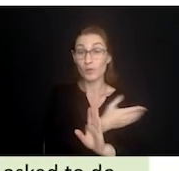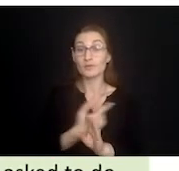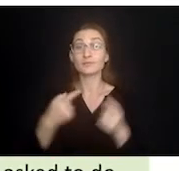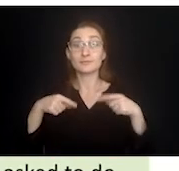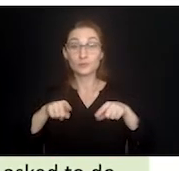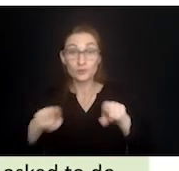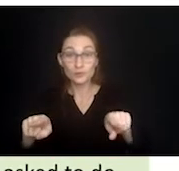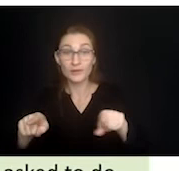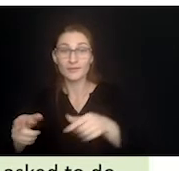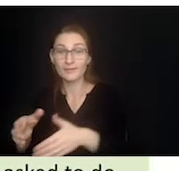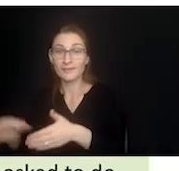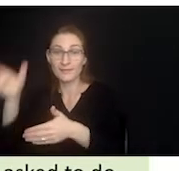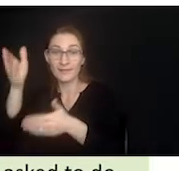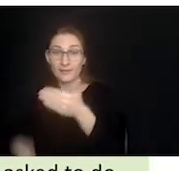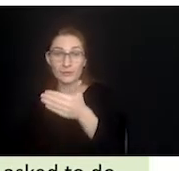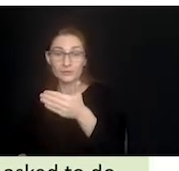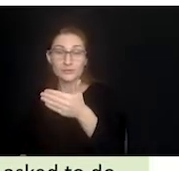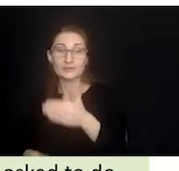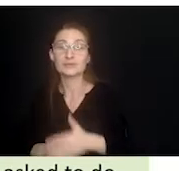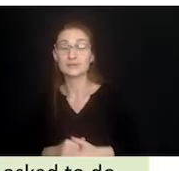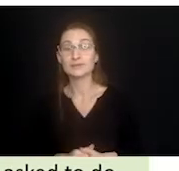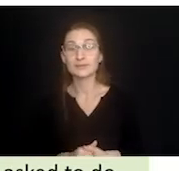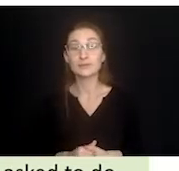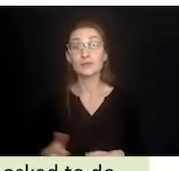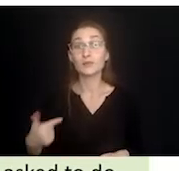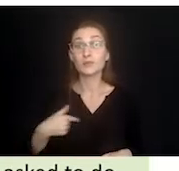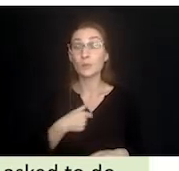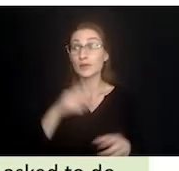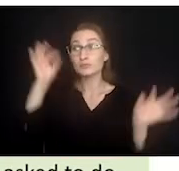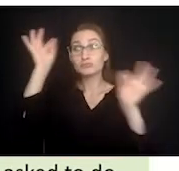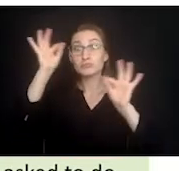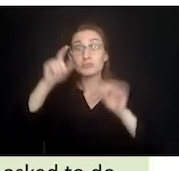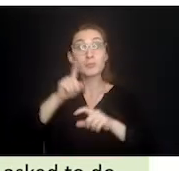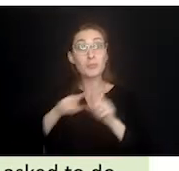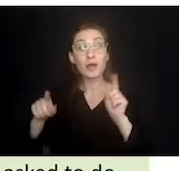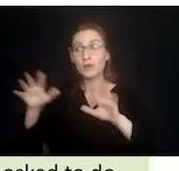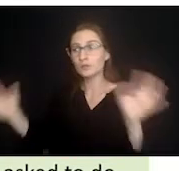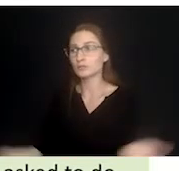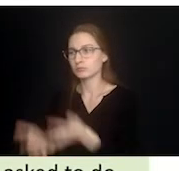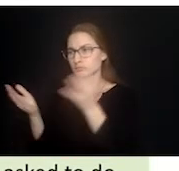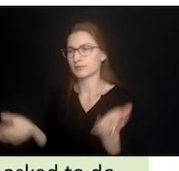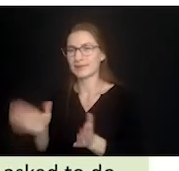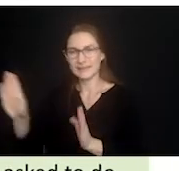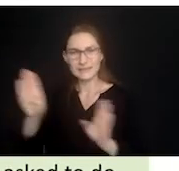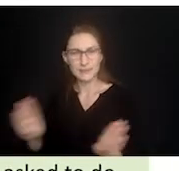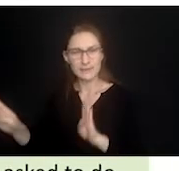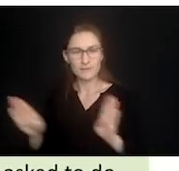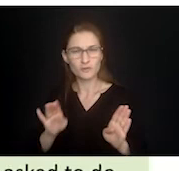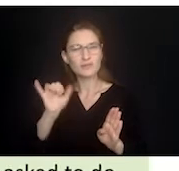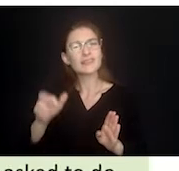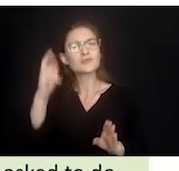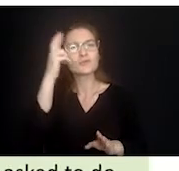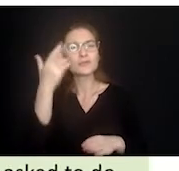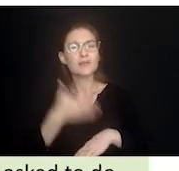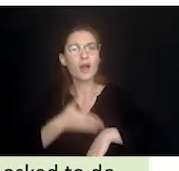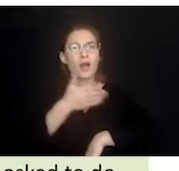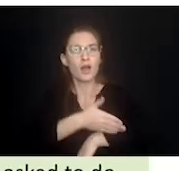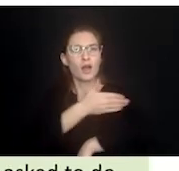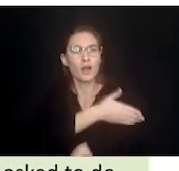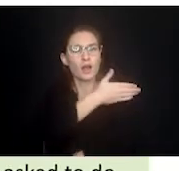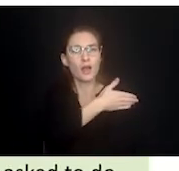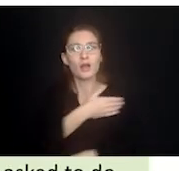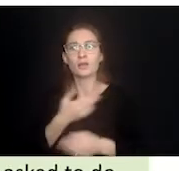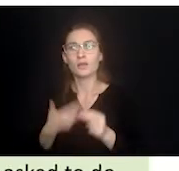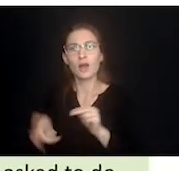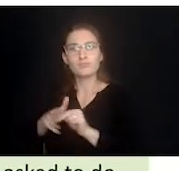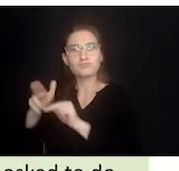what happened after the behavior and what we learned was that we were, for the most part, unknowingly reinforcing Richie's behavior, which is why we